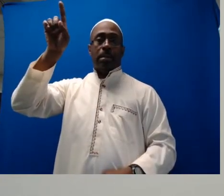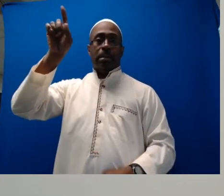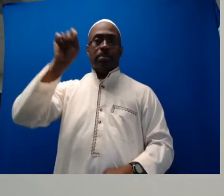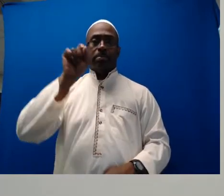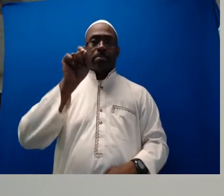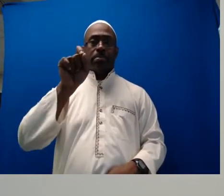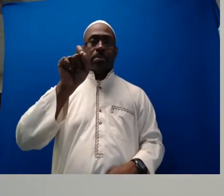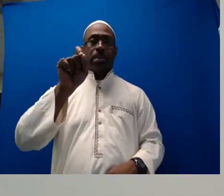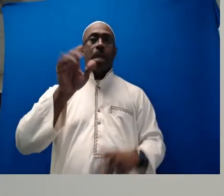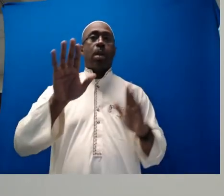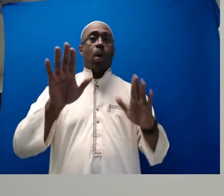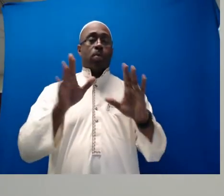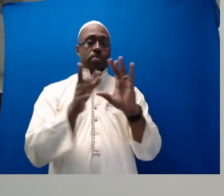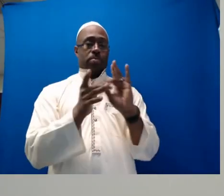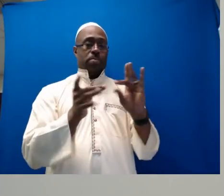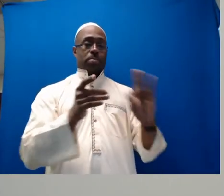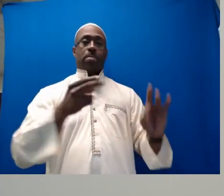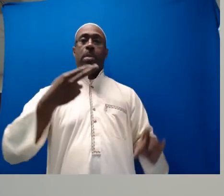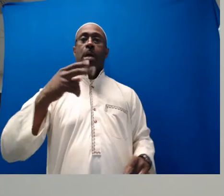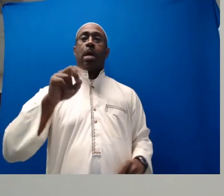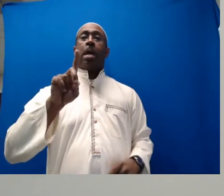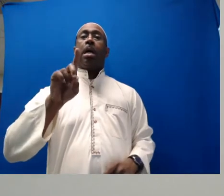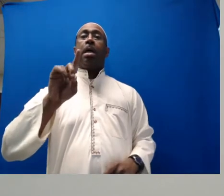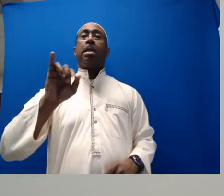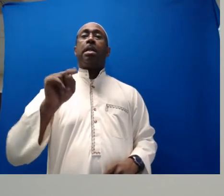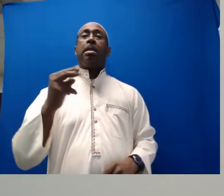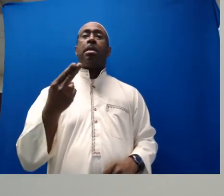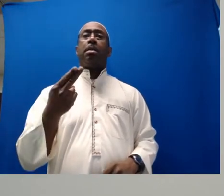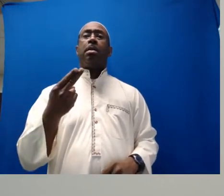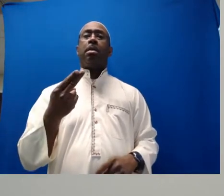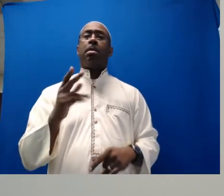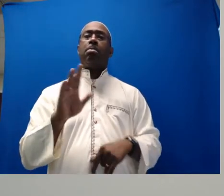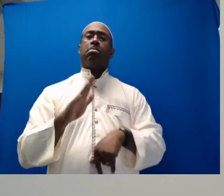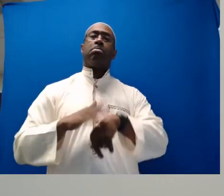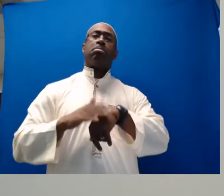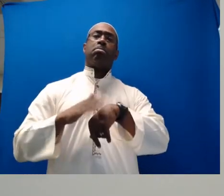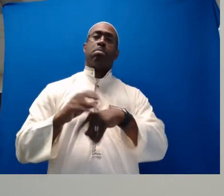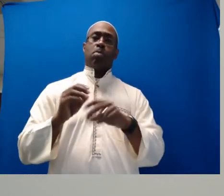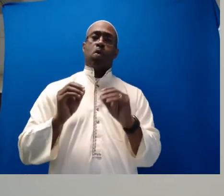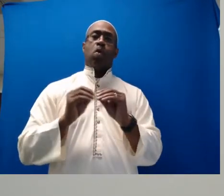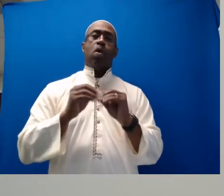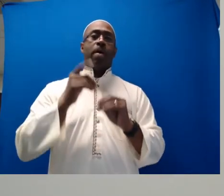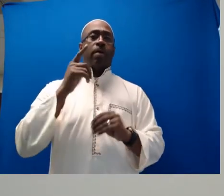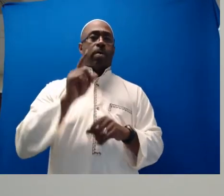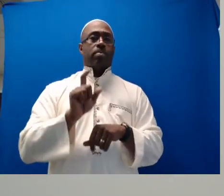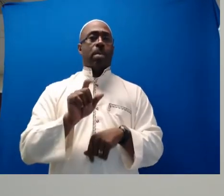And listen to this hadith. That is a further caution for us. And this hadith is in Muslim.